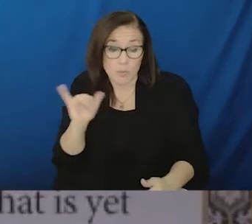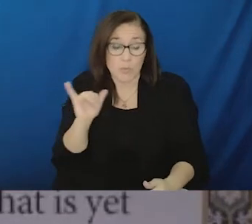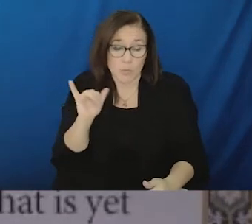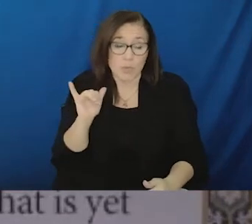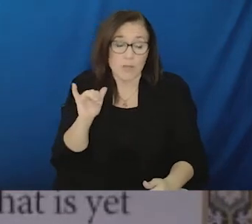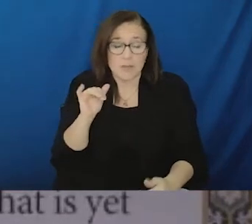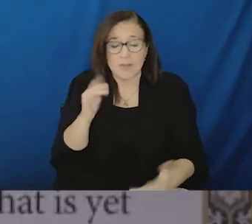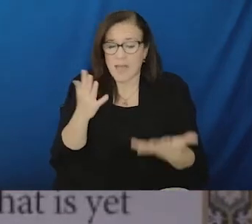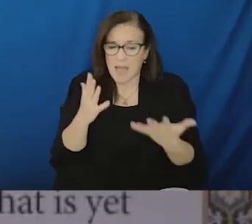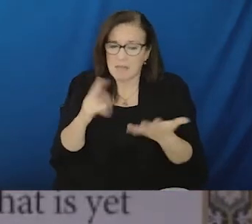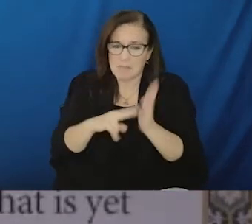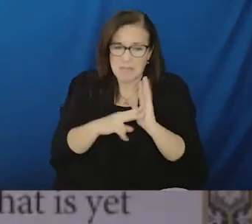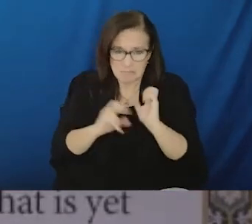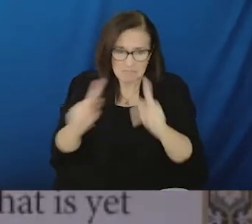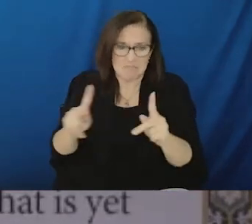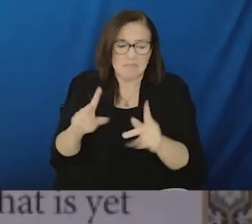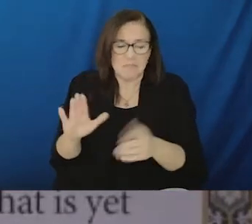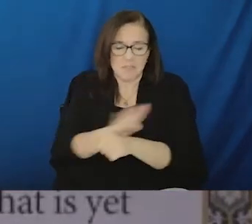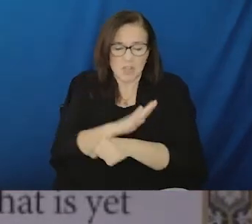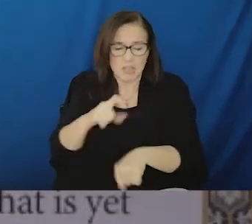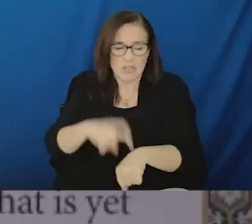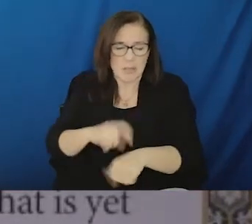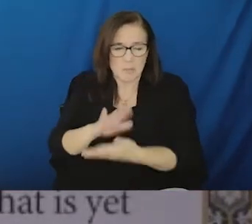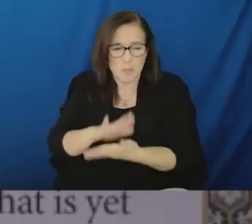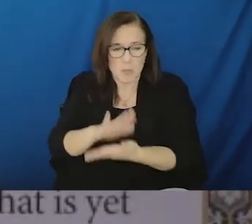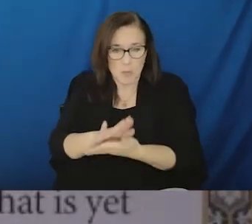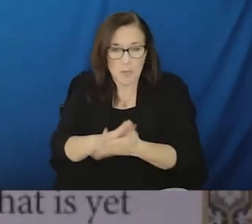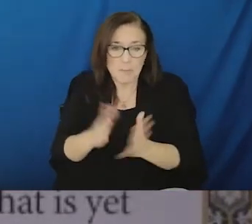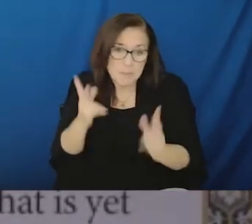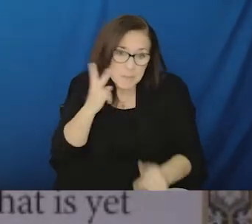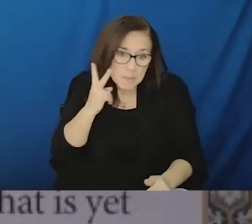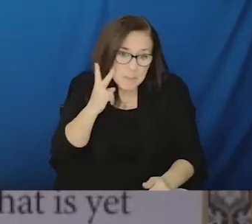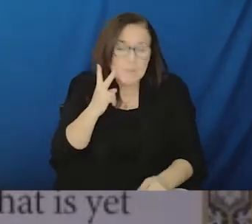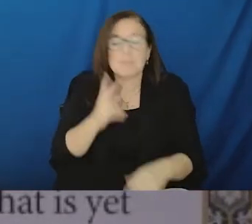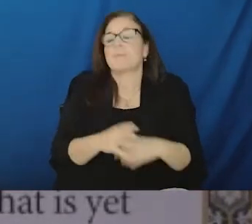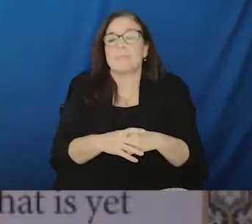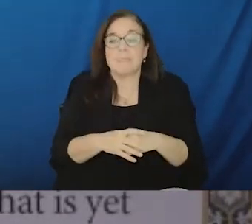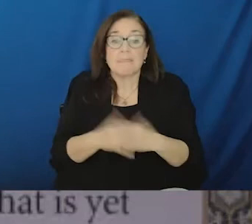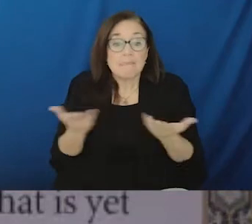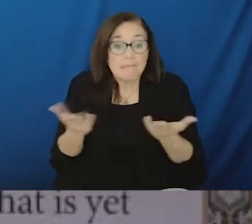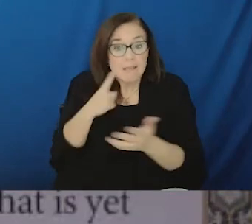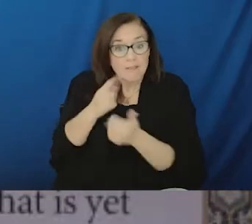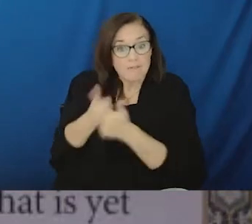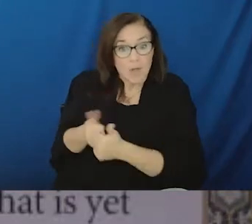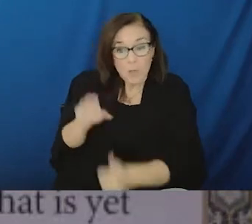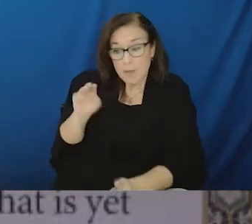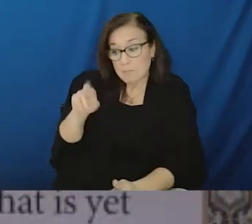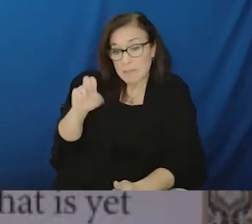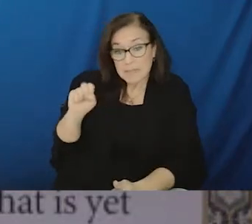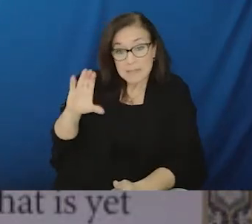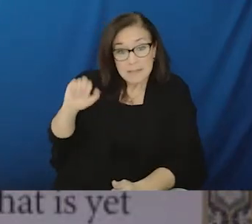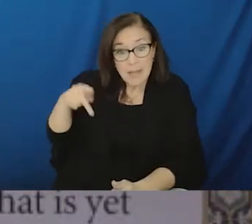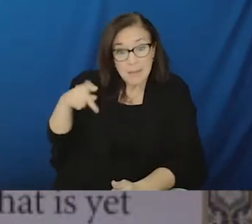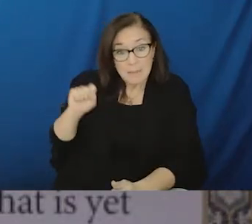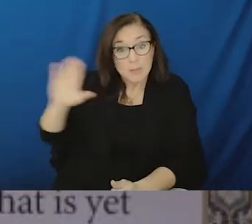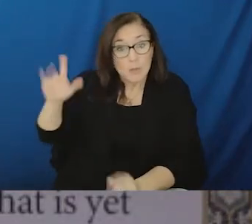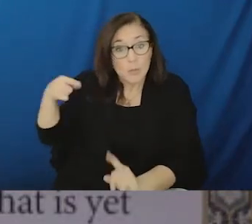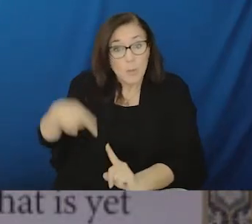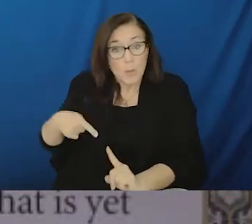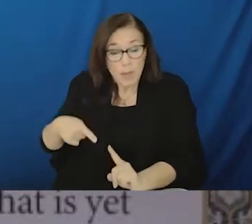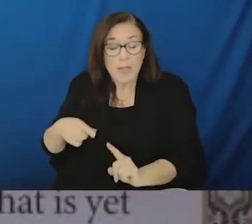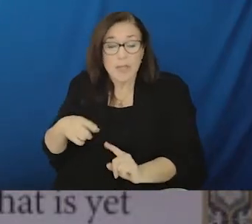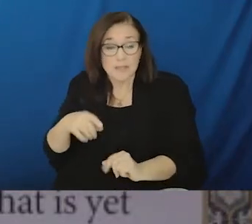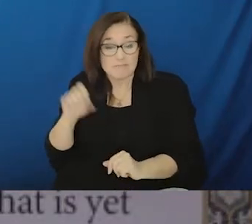resume school. And it does, and to Ms. Capps' point, I do think it really is, it has been shown that we're talking